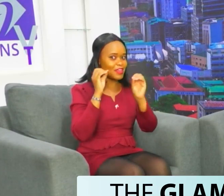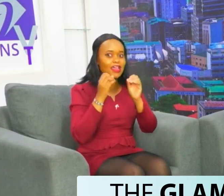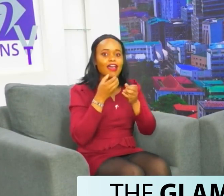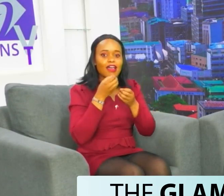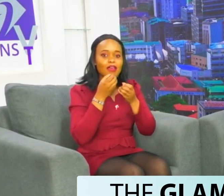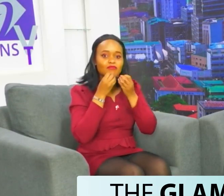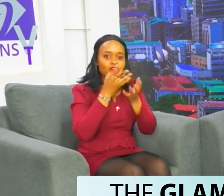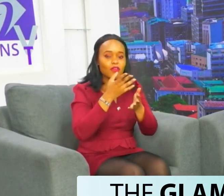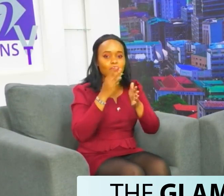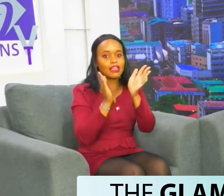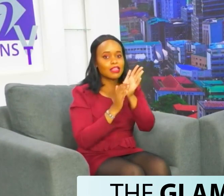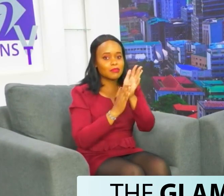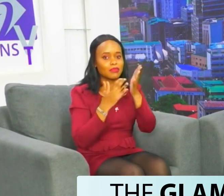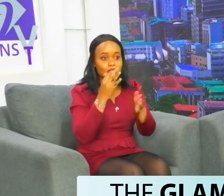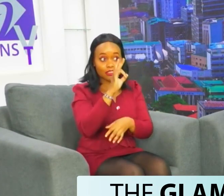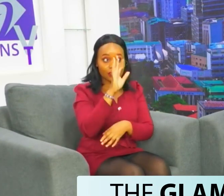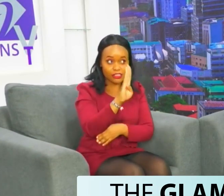Don't forget